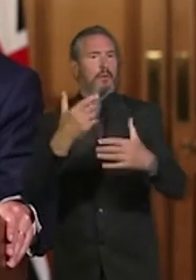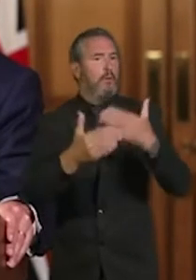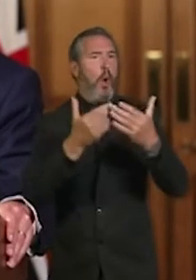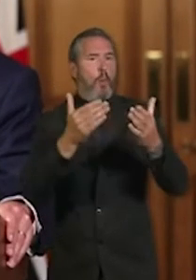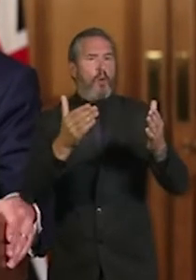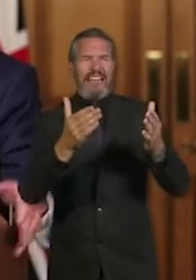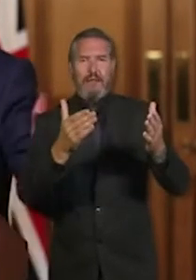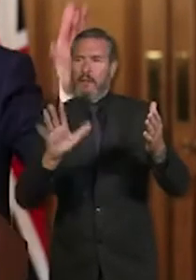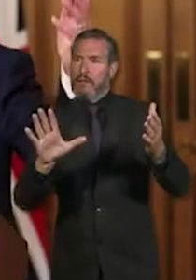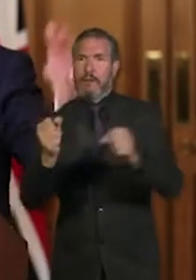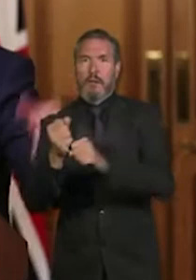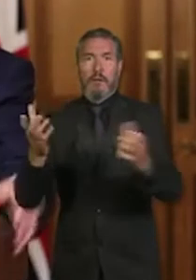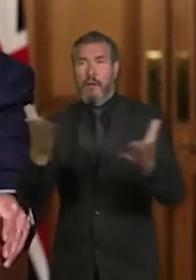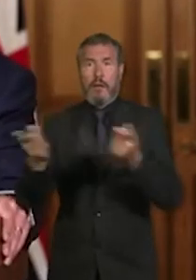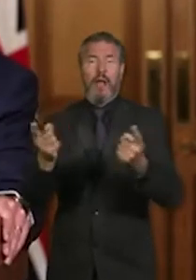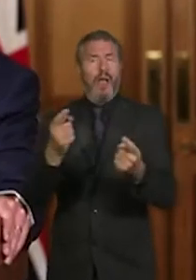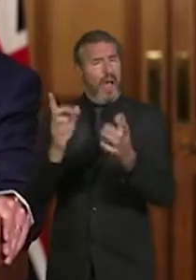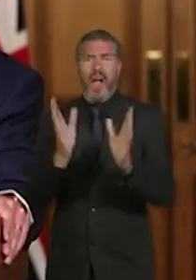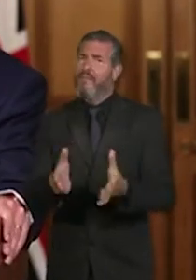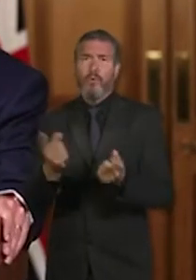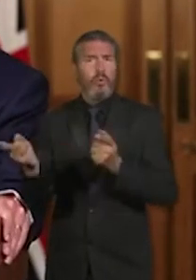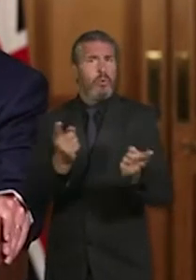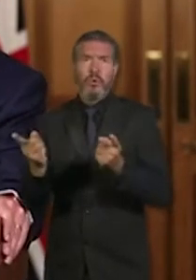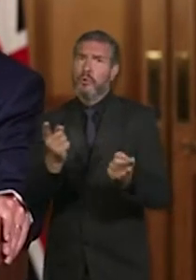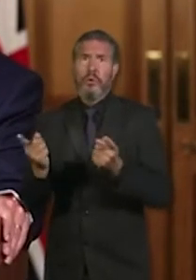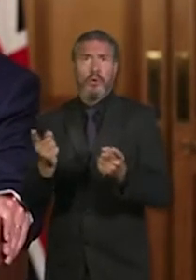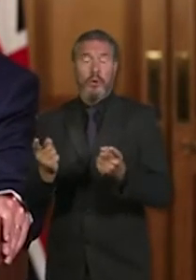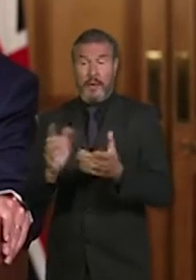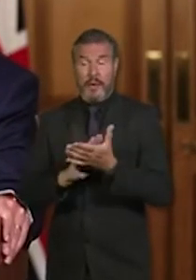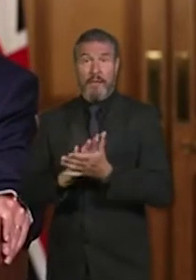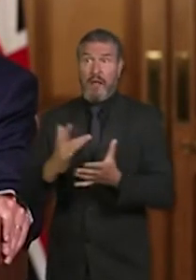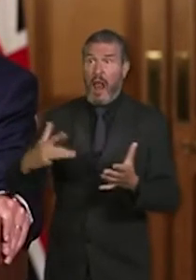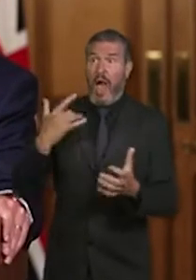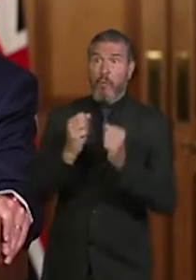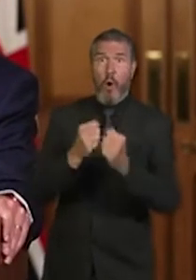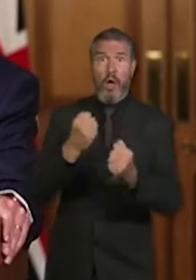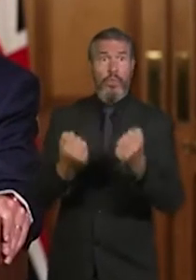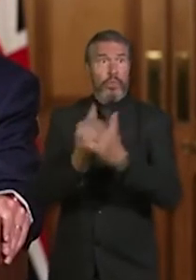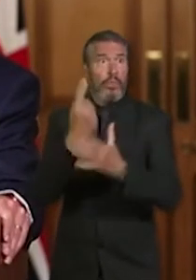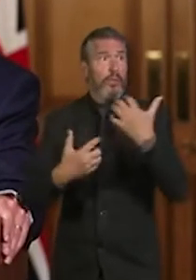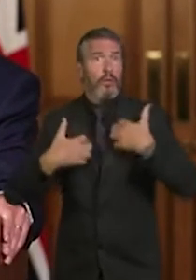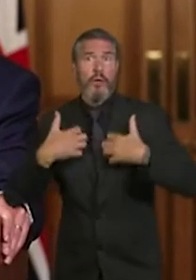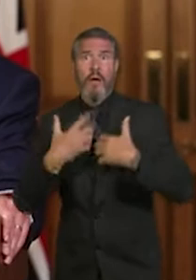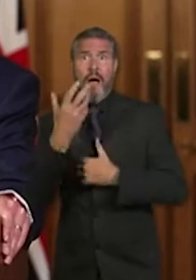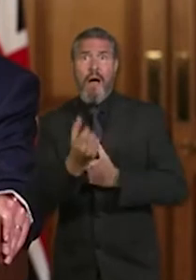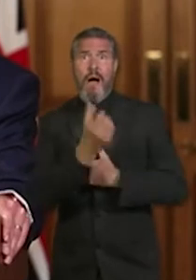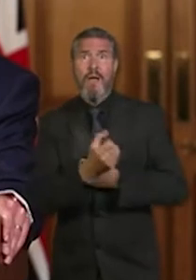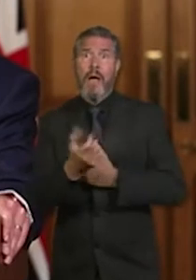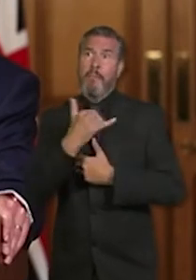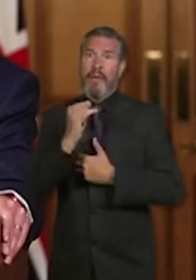and the things that make life worth living, like being able to see your grandparents.